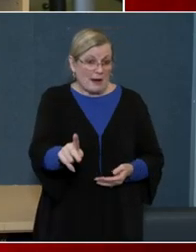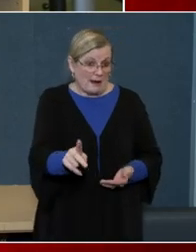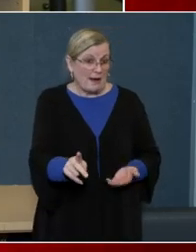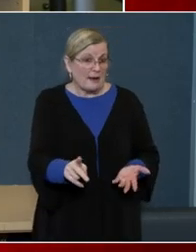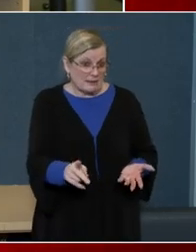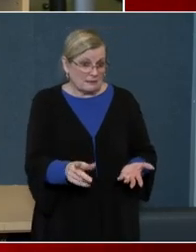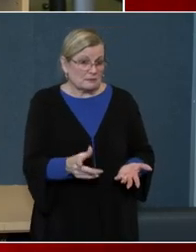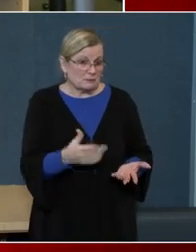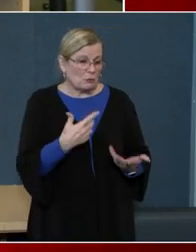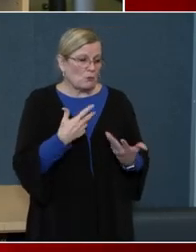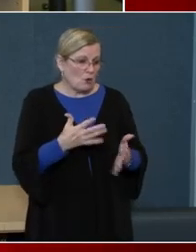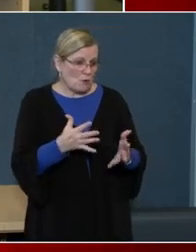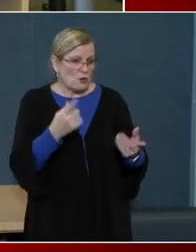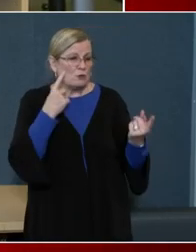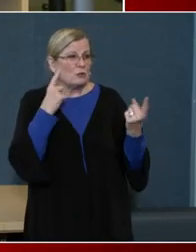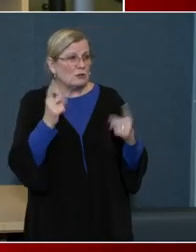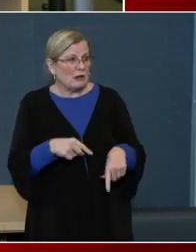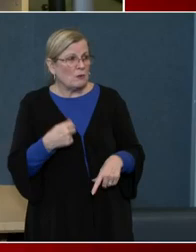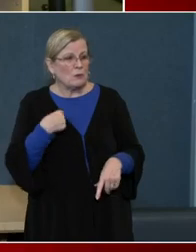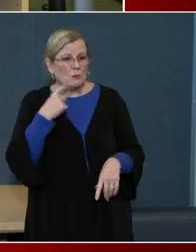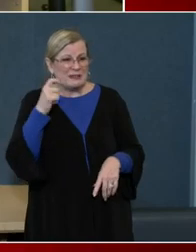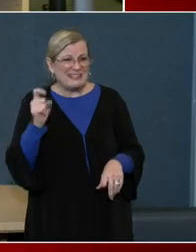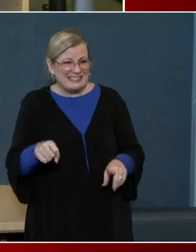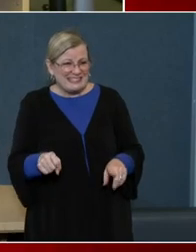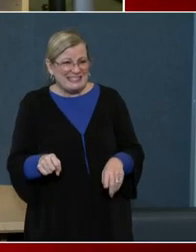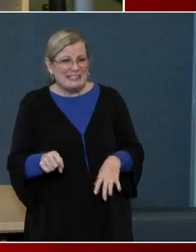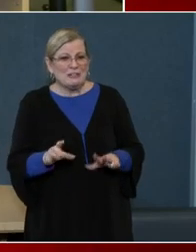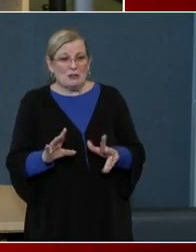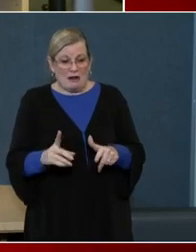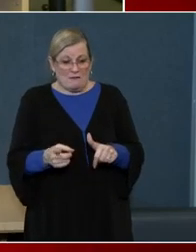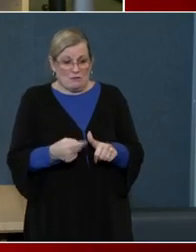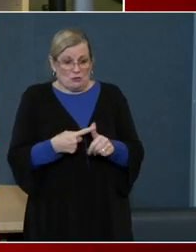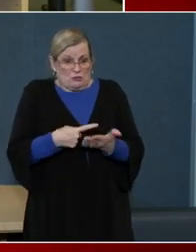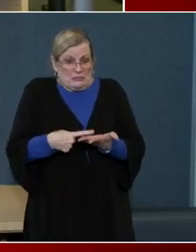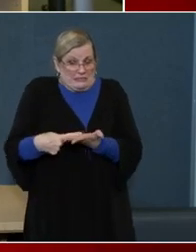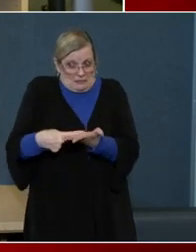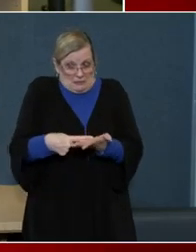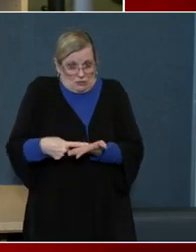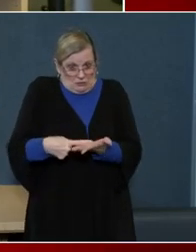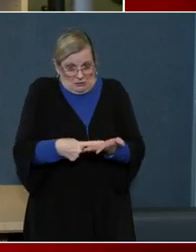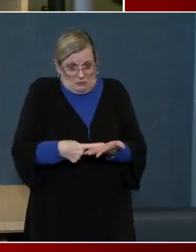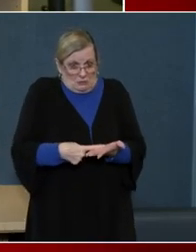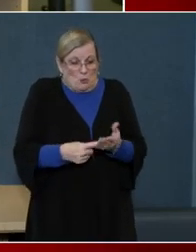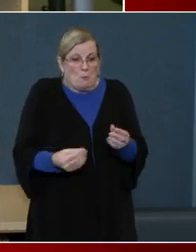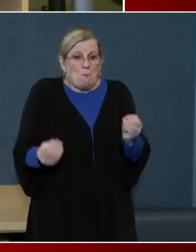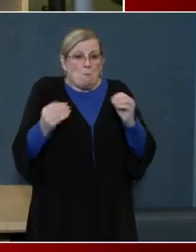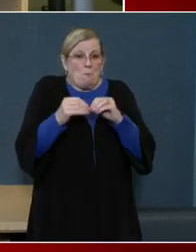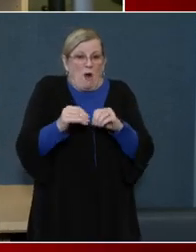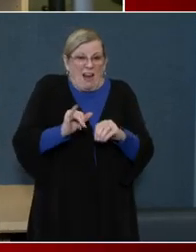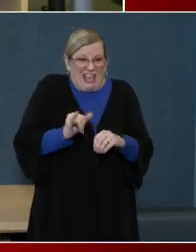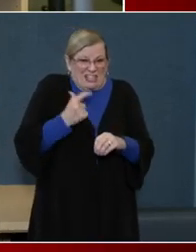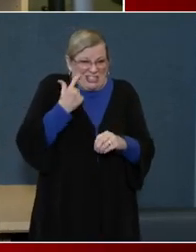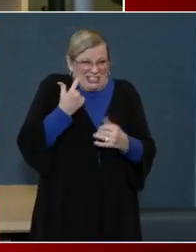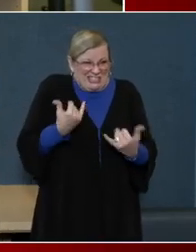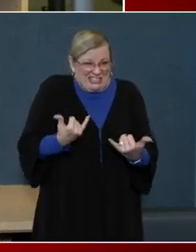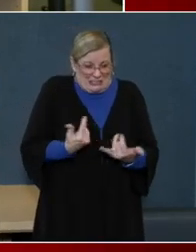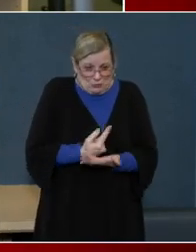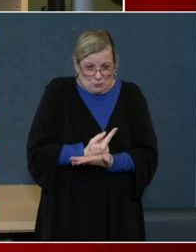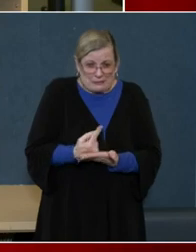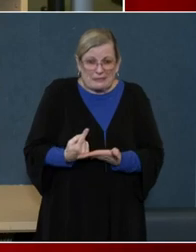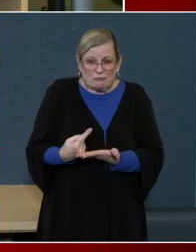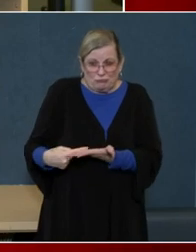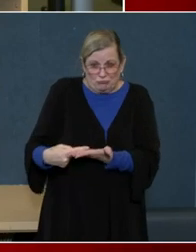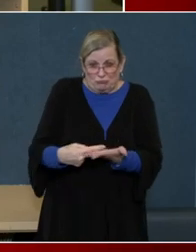down and spend more time having more discussions. And we've added more time this week to have more discussions. And so